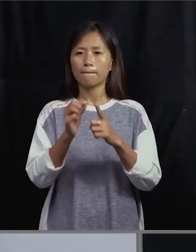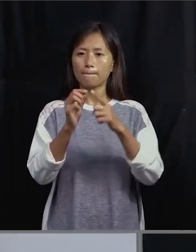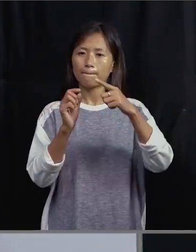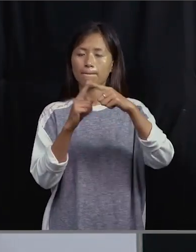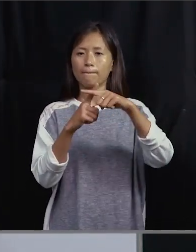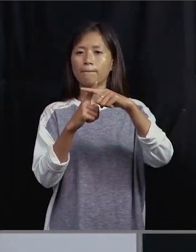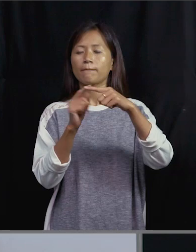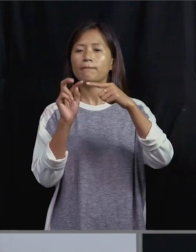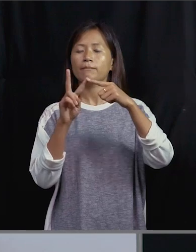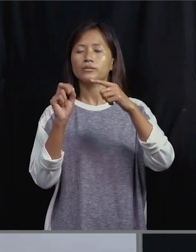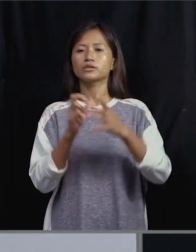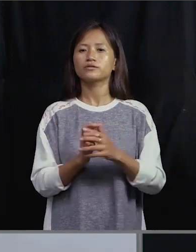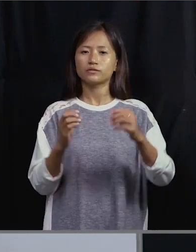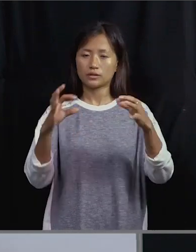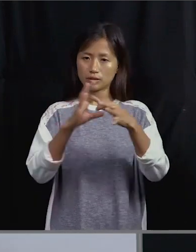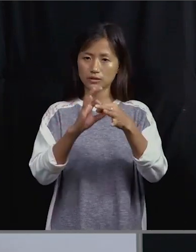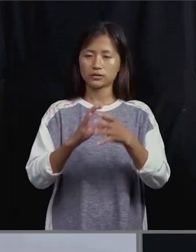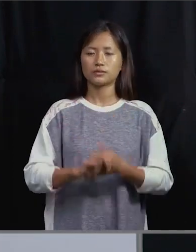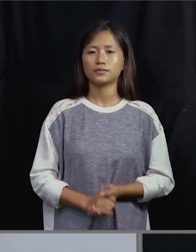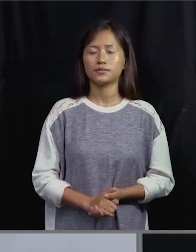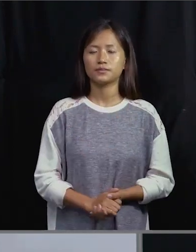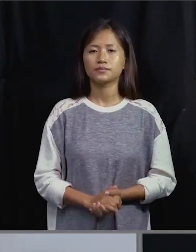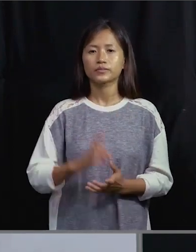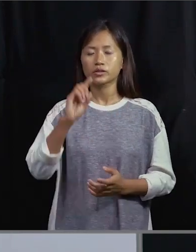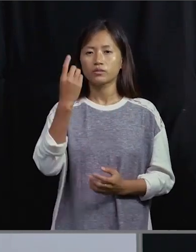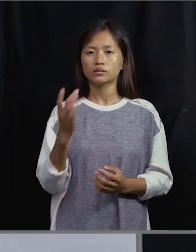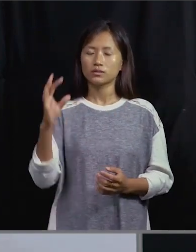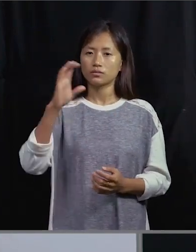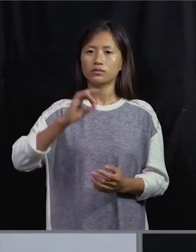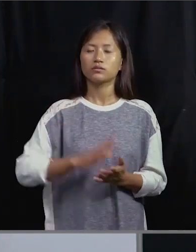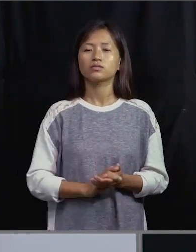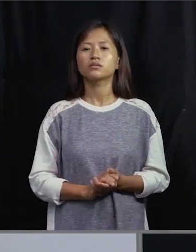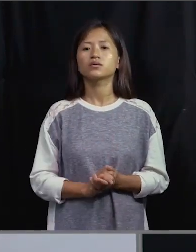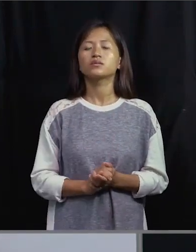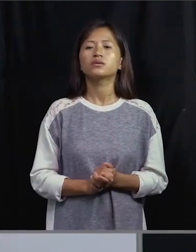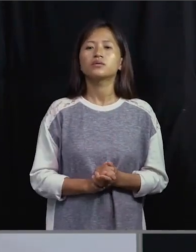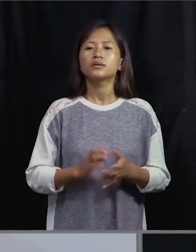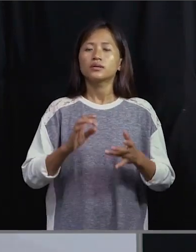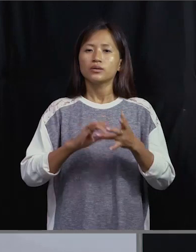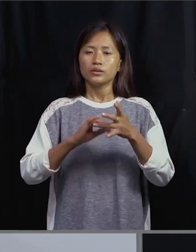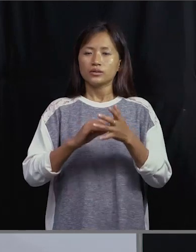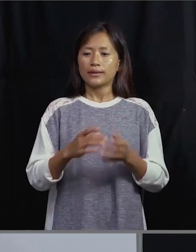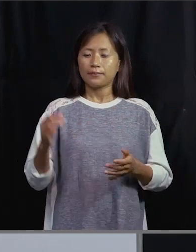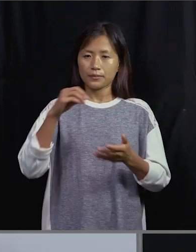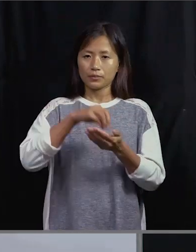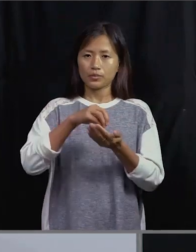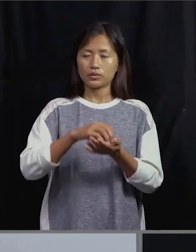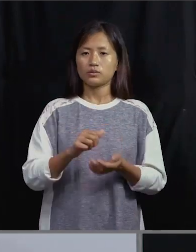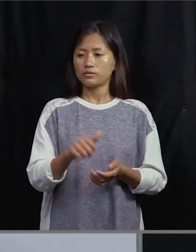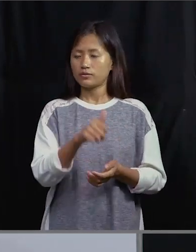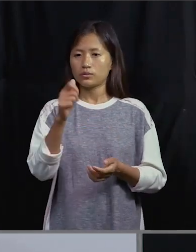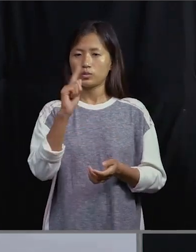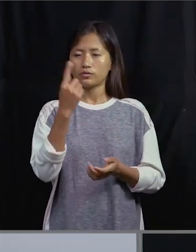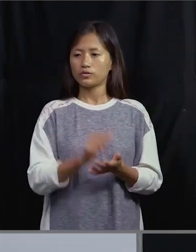relationship. Are you all getting the point or not? Once again, substitute goods are those goods which can be replaced one for the